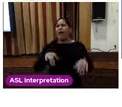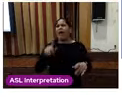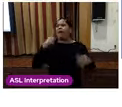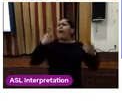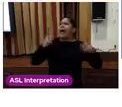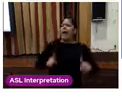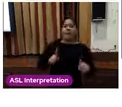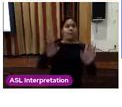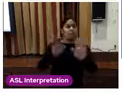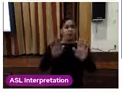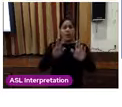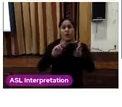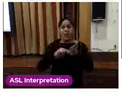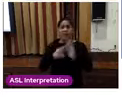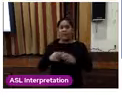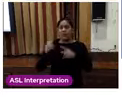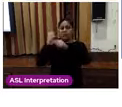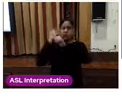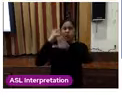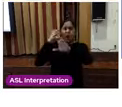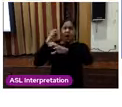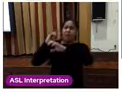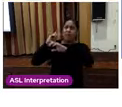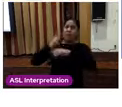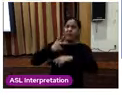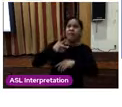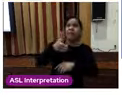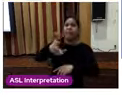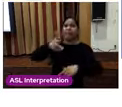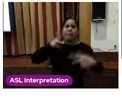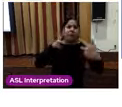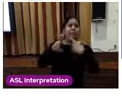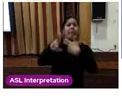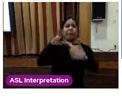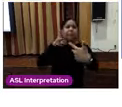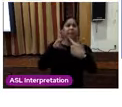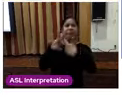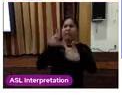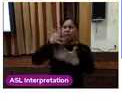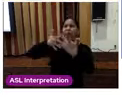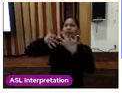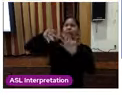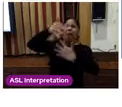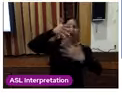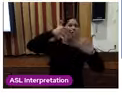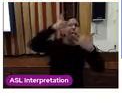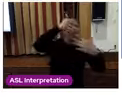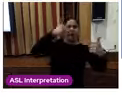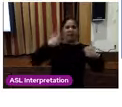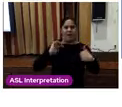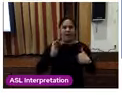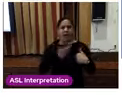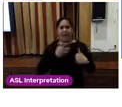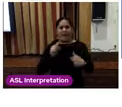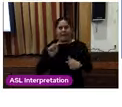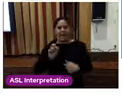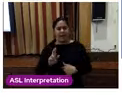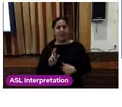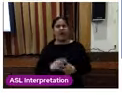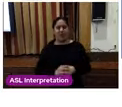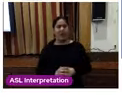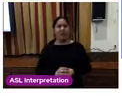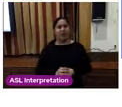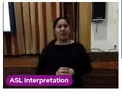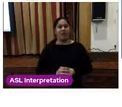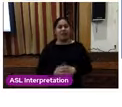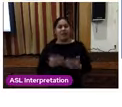brings trucking, shipping, diesel fumes, all of that into our air. And it's structured in a